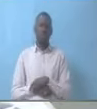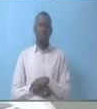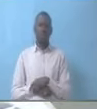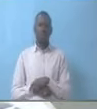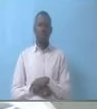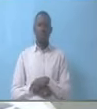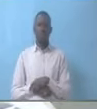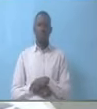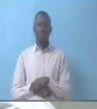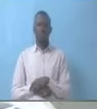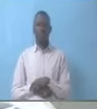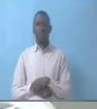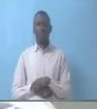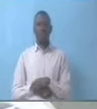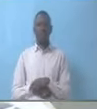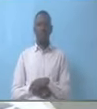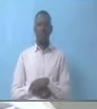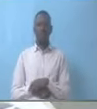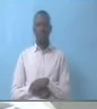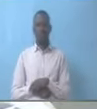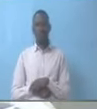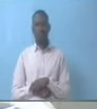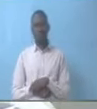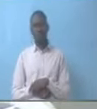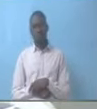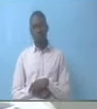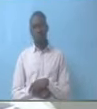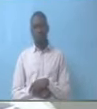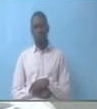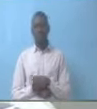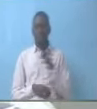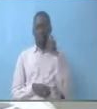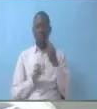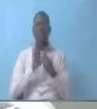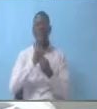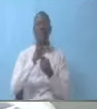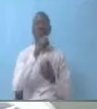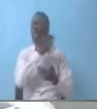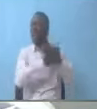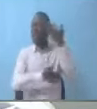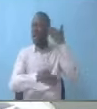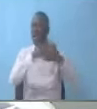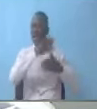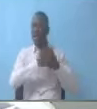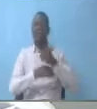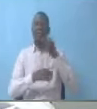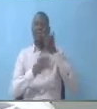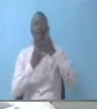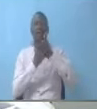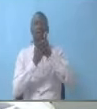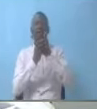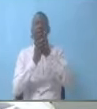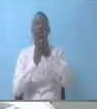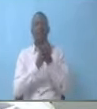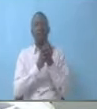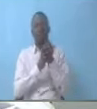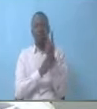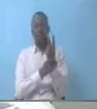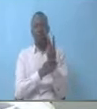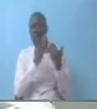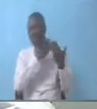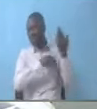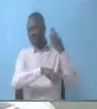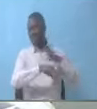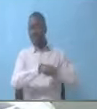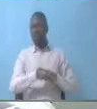ak arté ci réew mi nekkon na dir bu gatt wana bu yewé nday pointed in early 1982 buñ télo na ci jamono